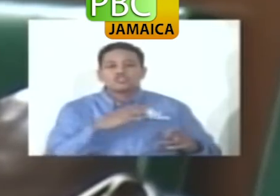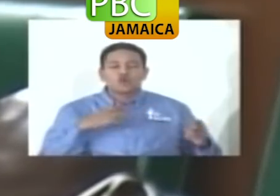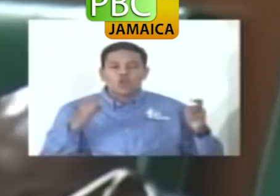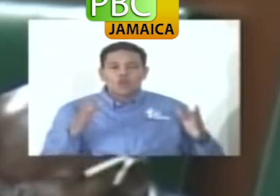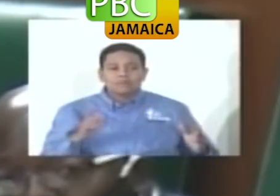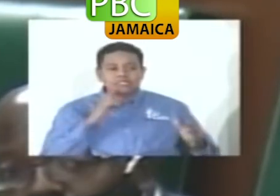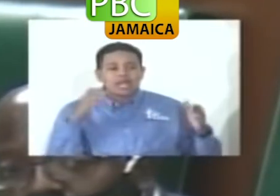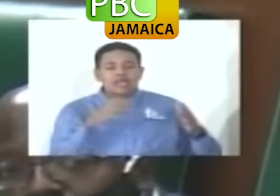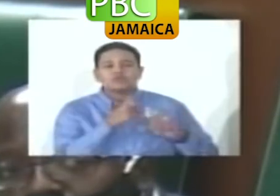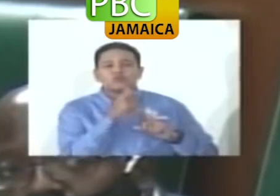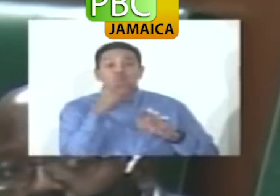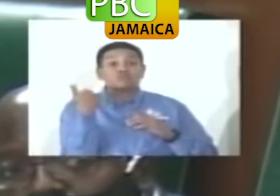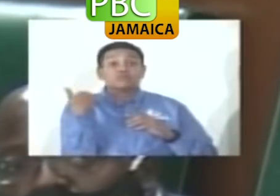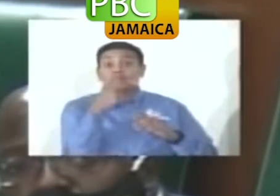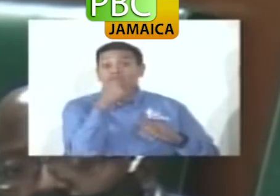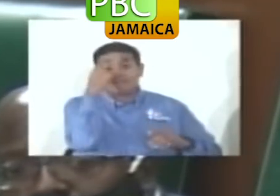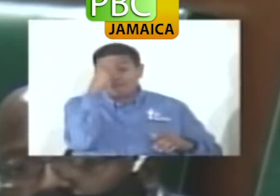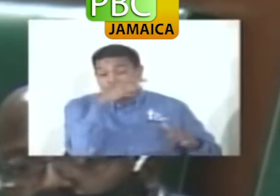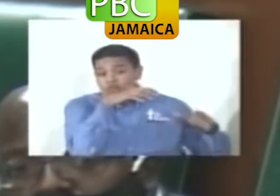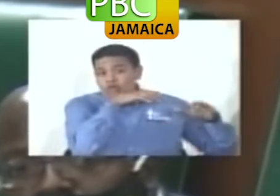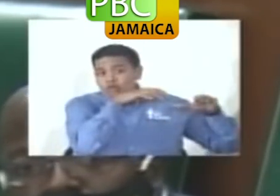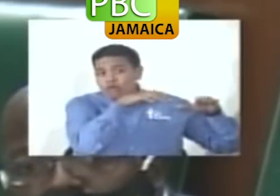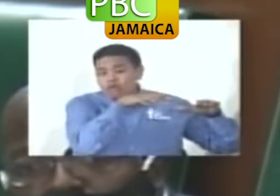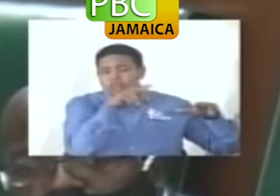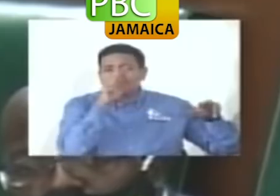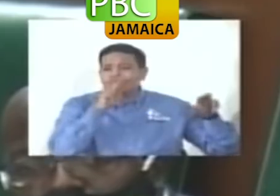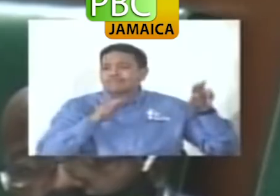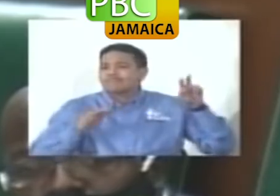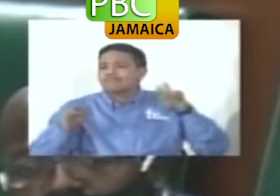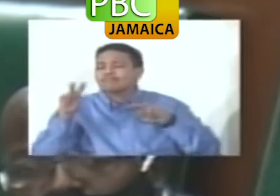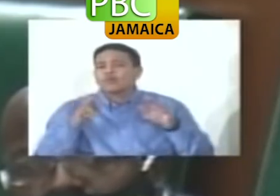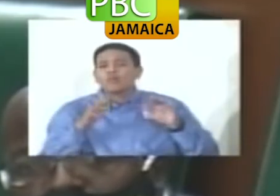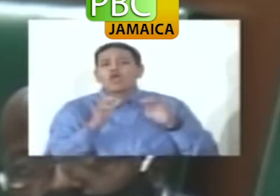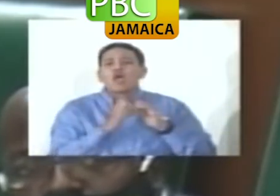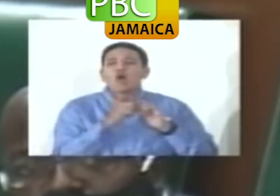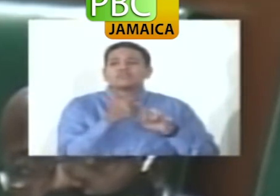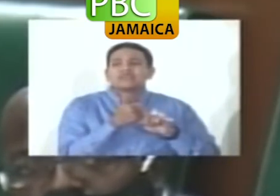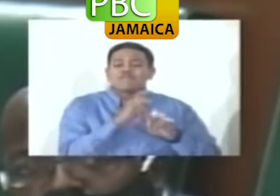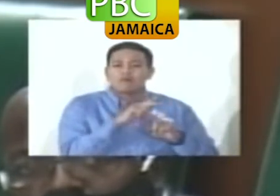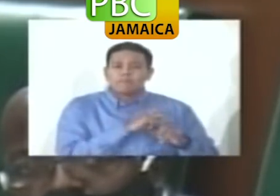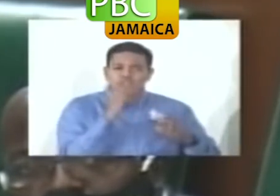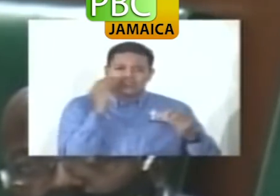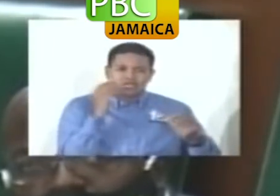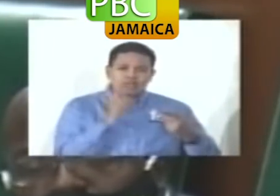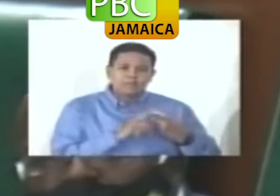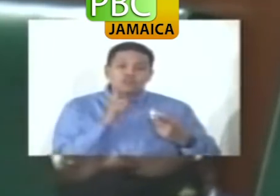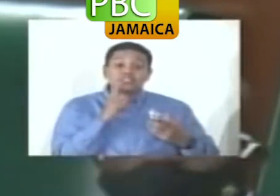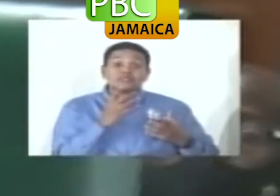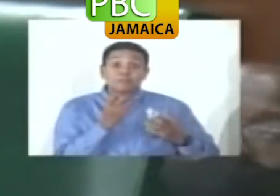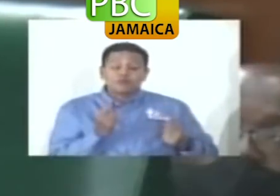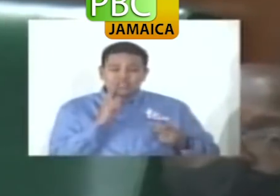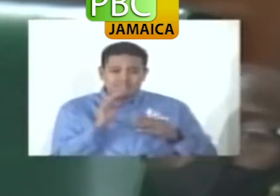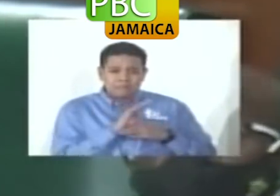that will be charged with the responsibility of overseeing the manner in which personal data in the possession of businesses